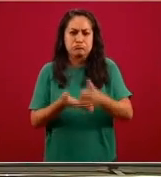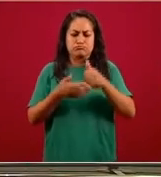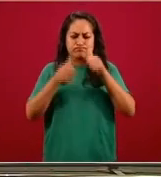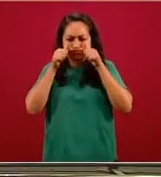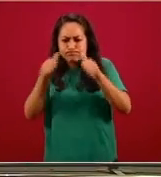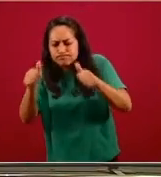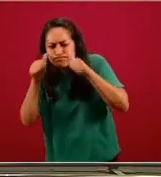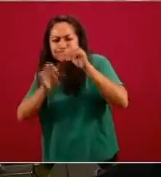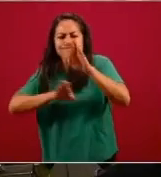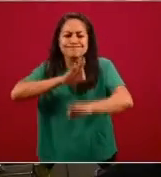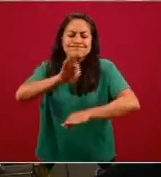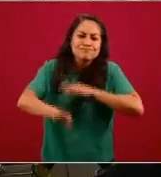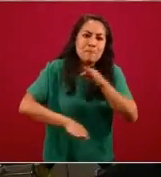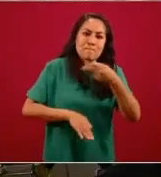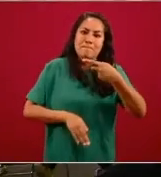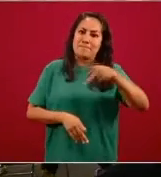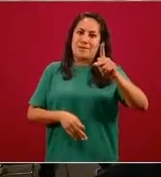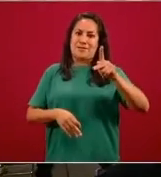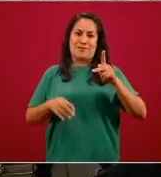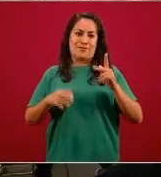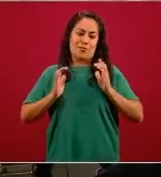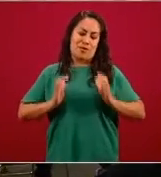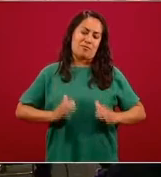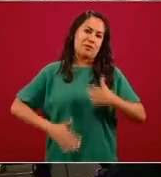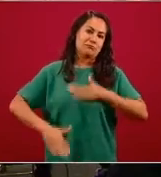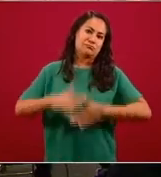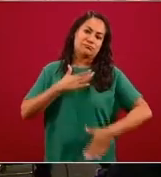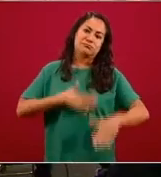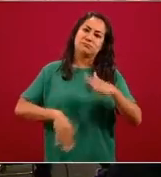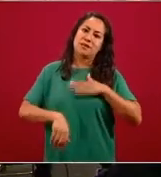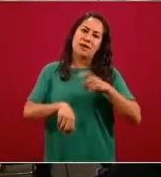moral, professional commitment that we all